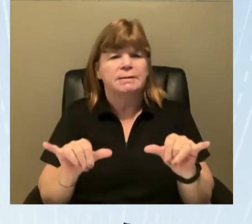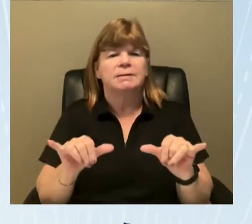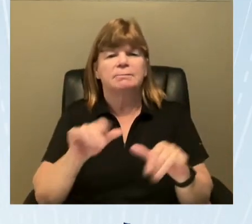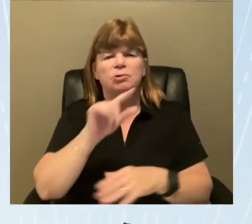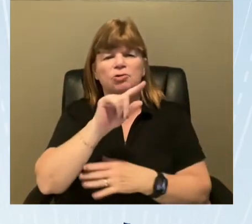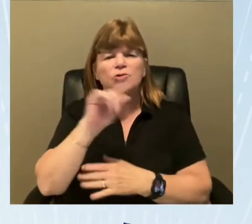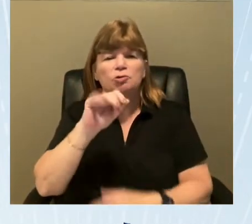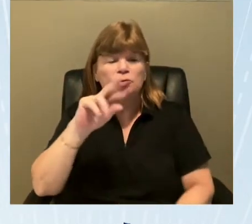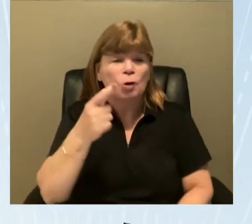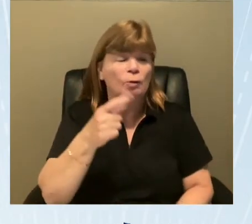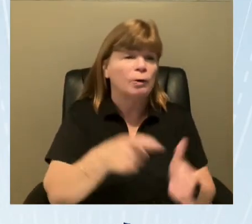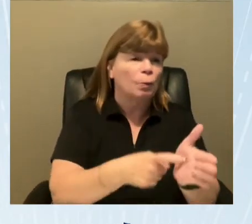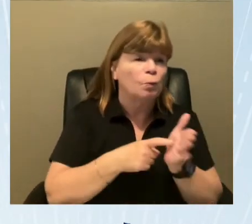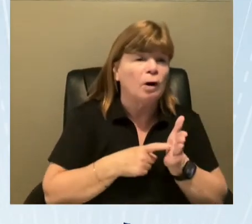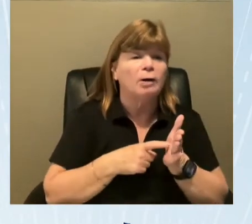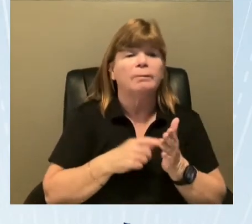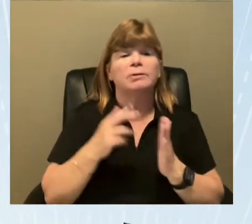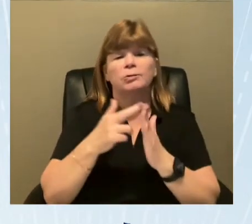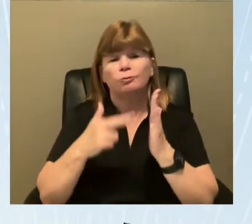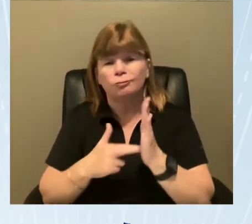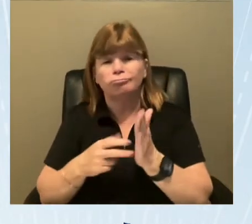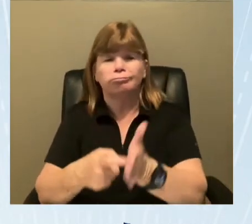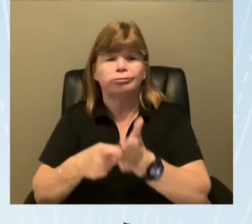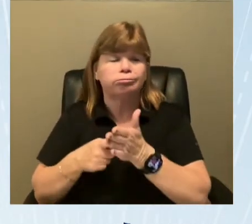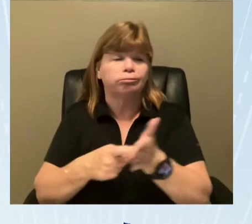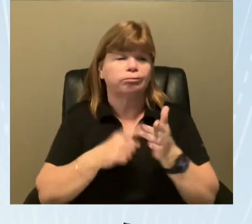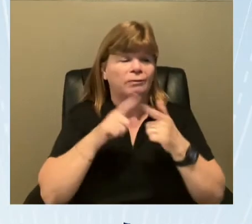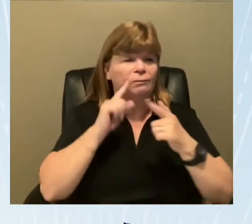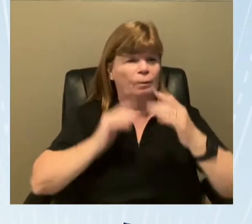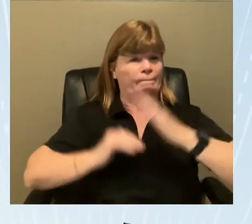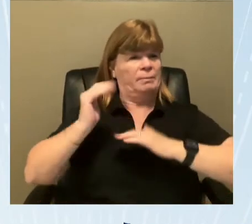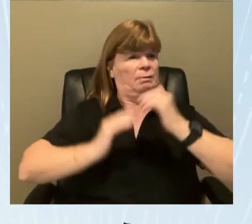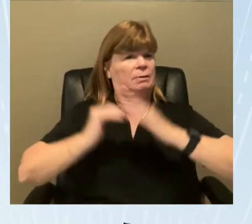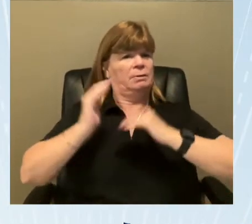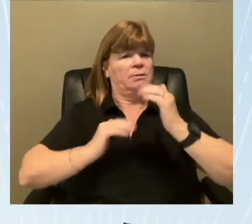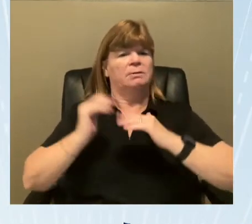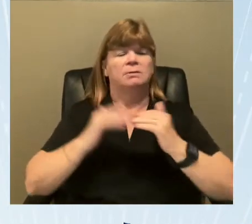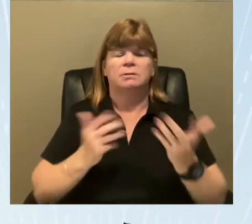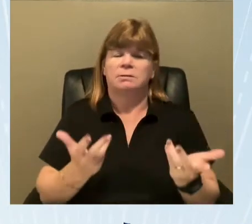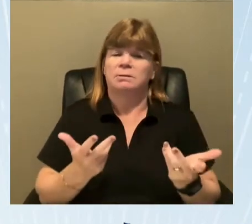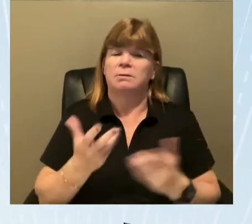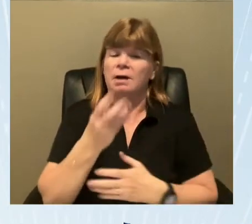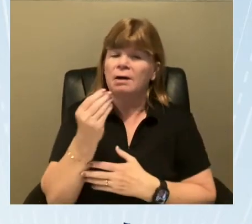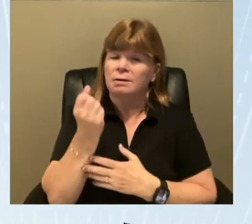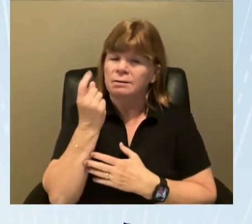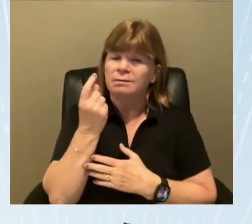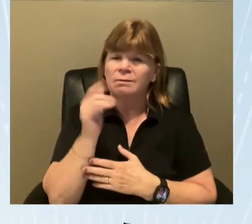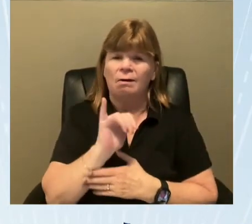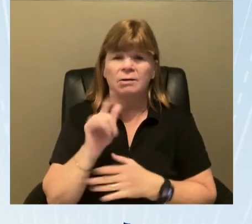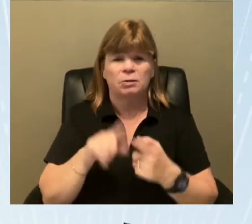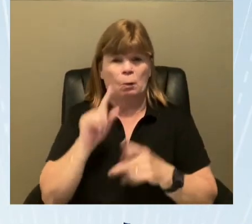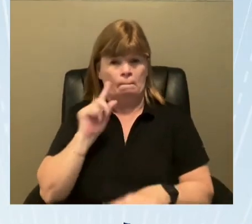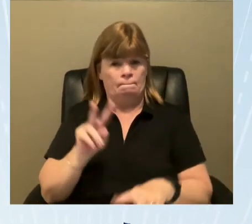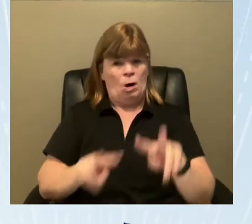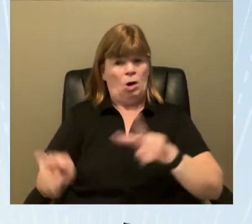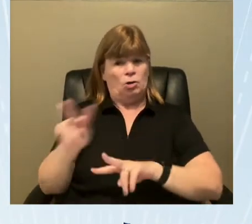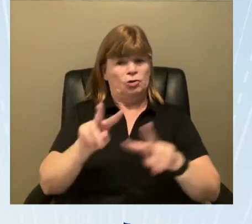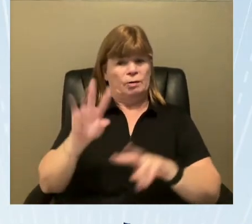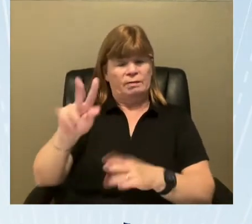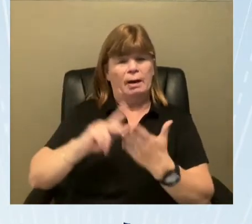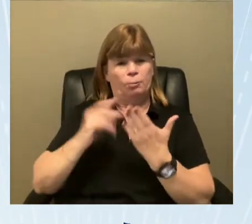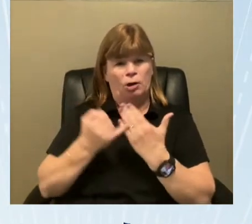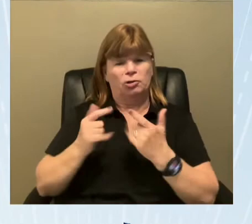requirements, regulatory requirements for buildings, and also monitoring the project as it's